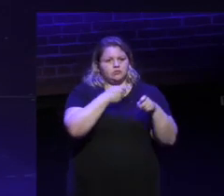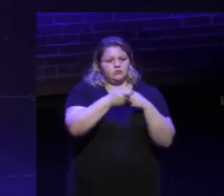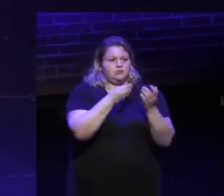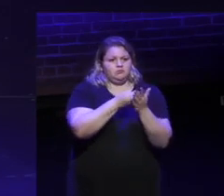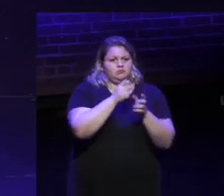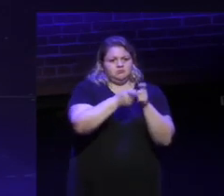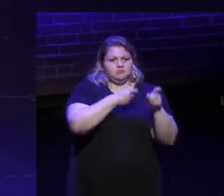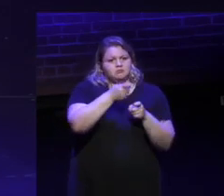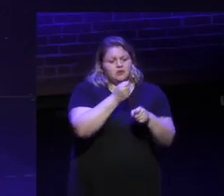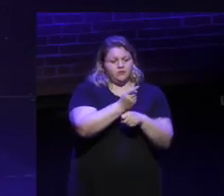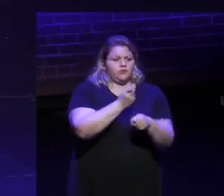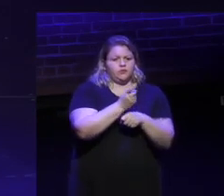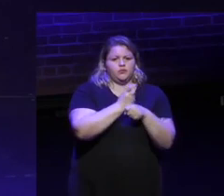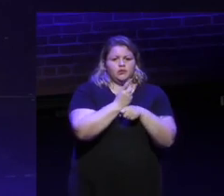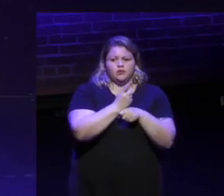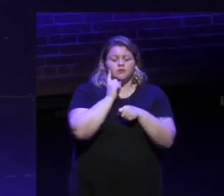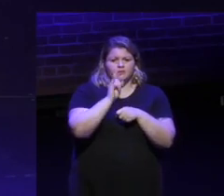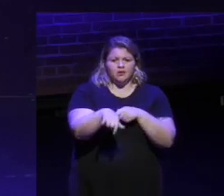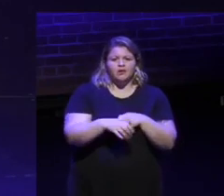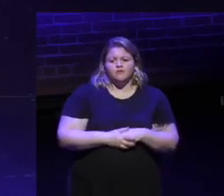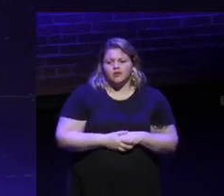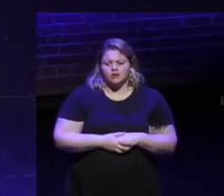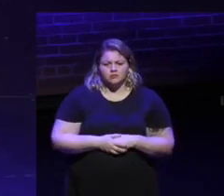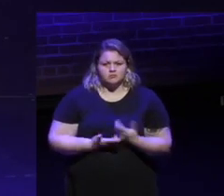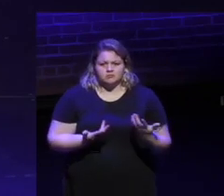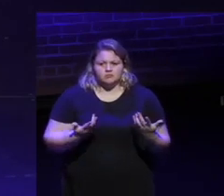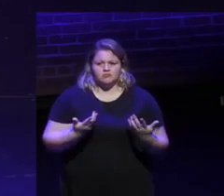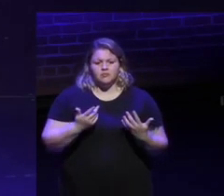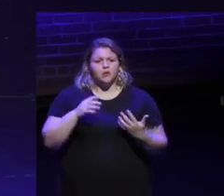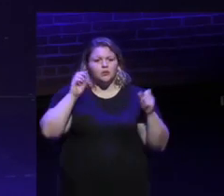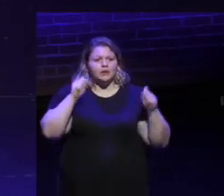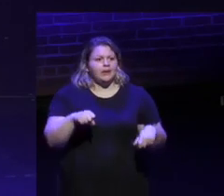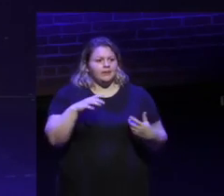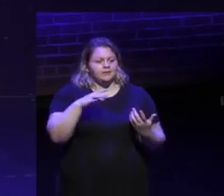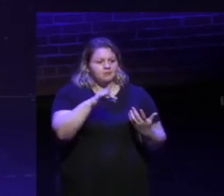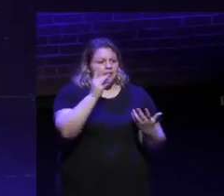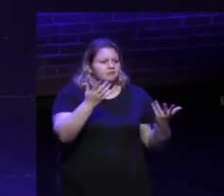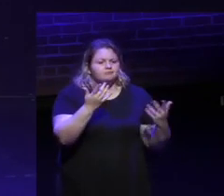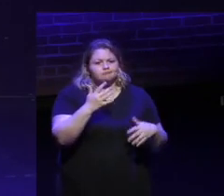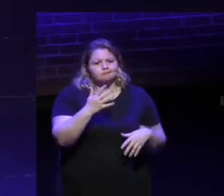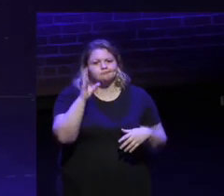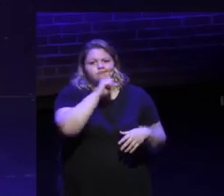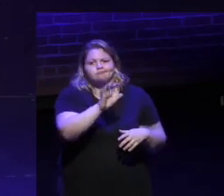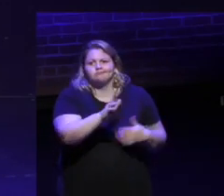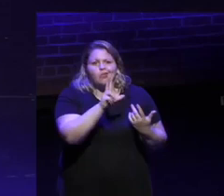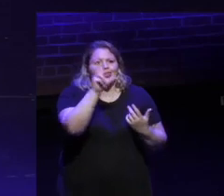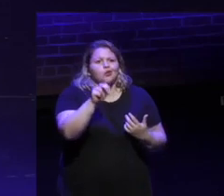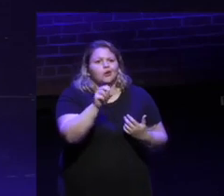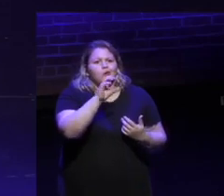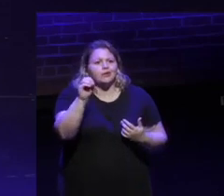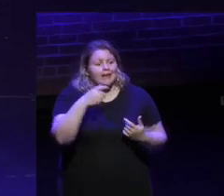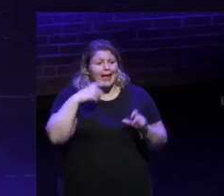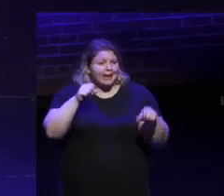BIPOC-led arts and culture organizations for support. You know, pick a number of organizations. Can we find 30 organizations that are doing great work? I could almost name